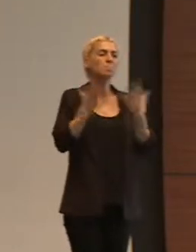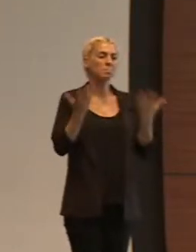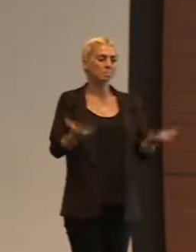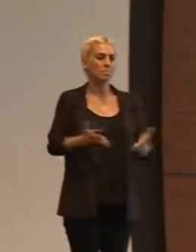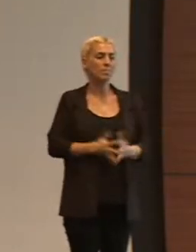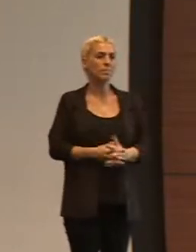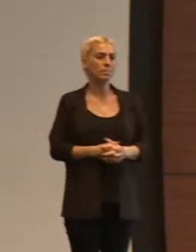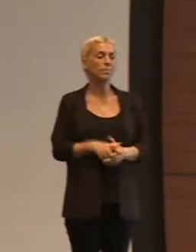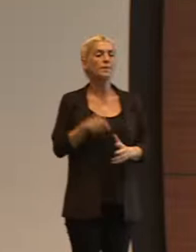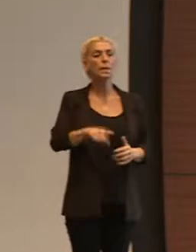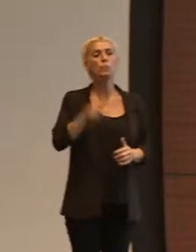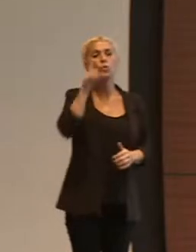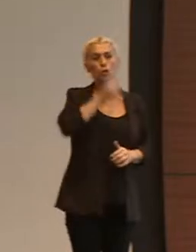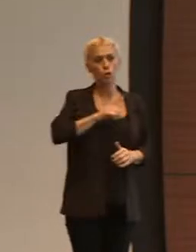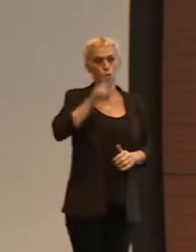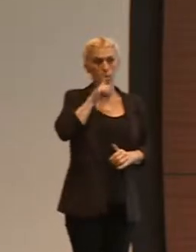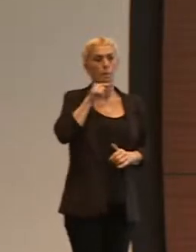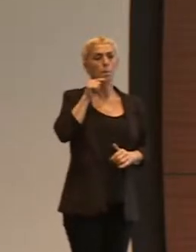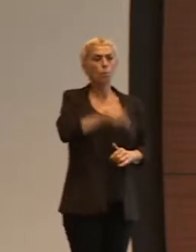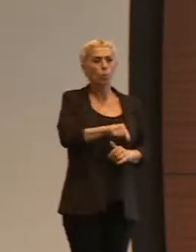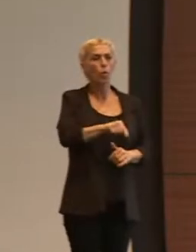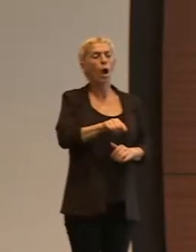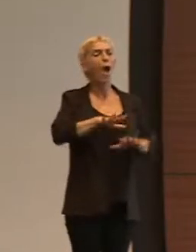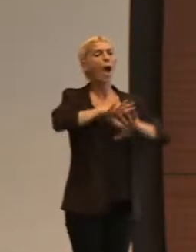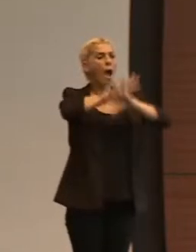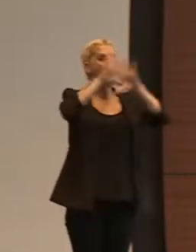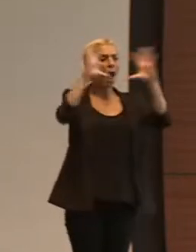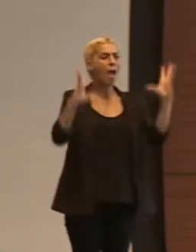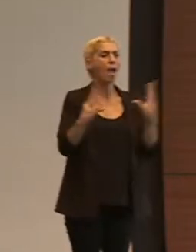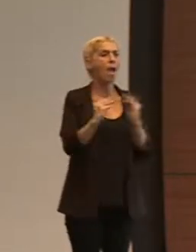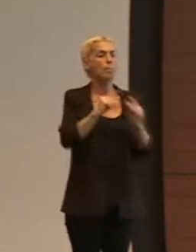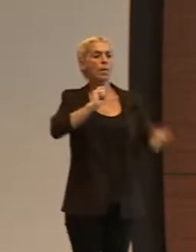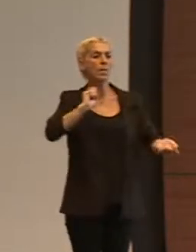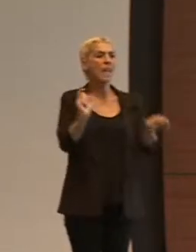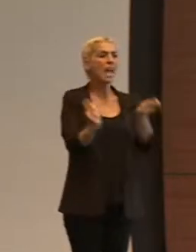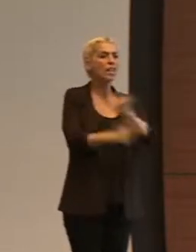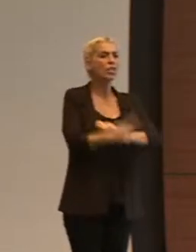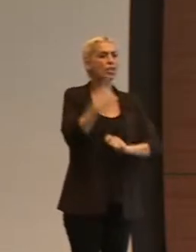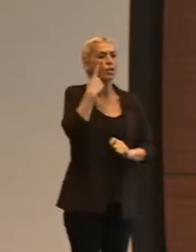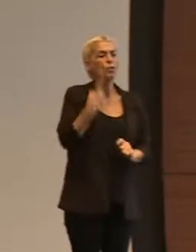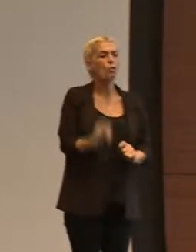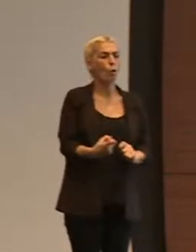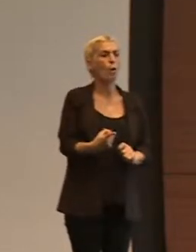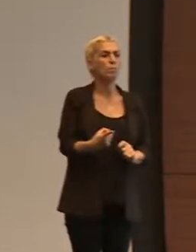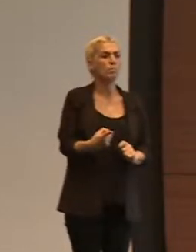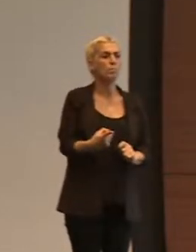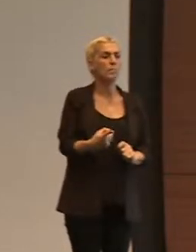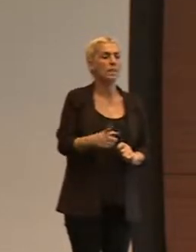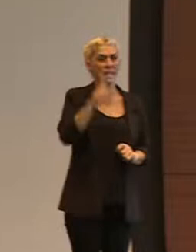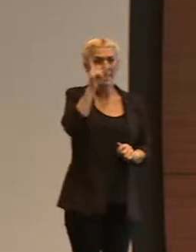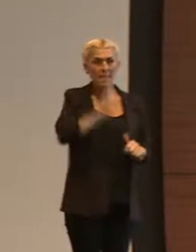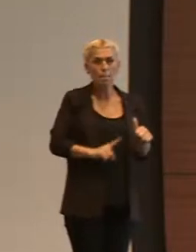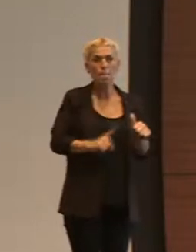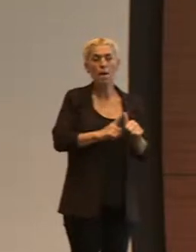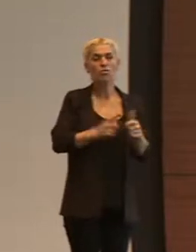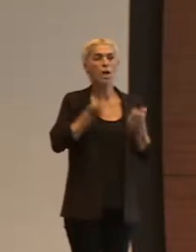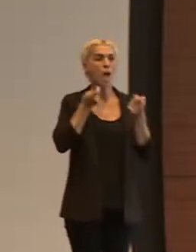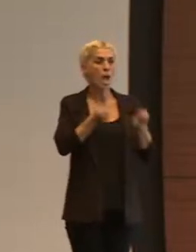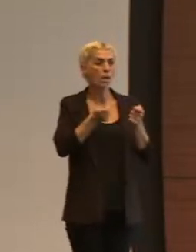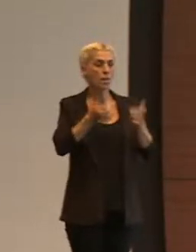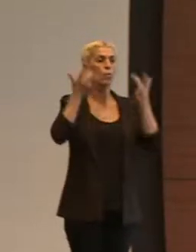is a knife that changes the connectome so this connect on changing features